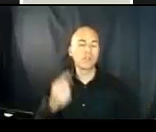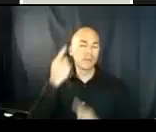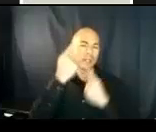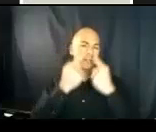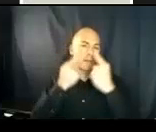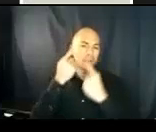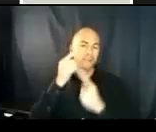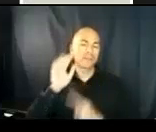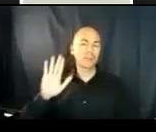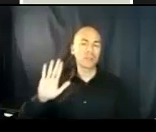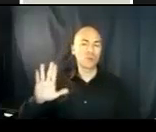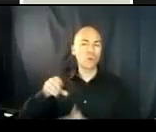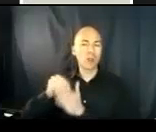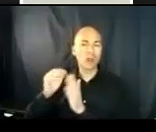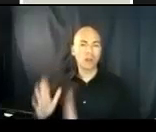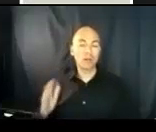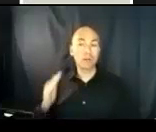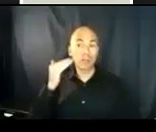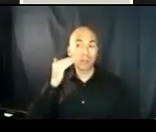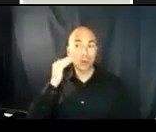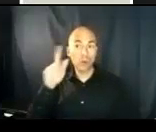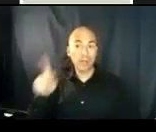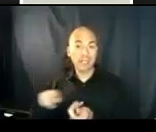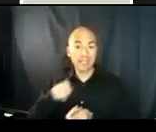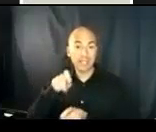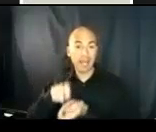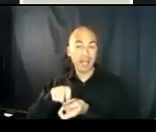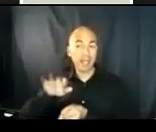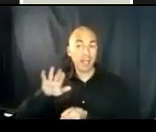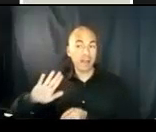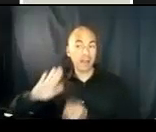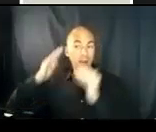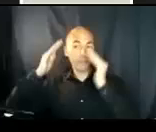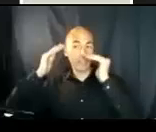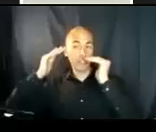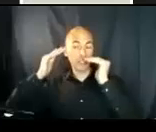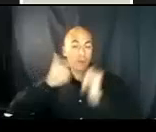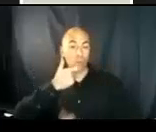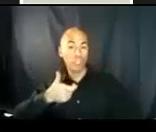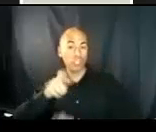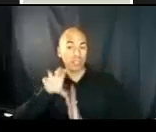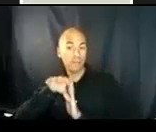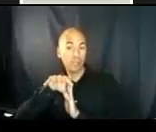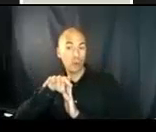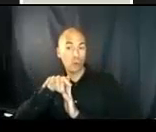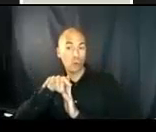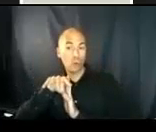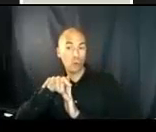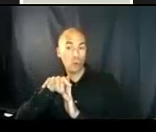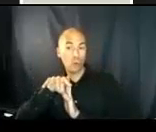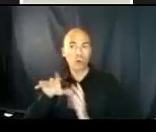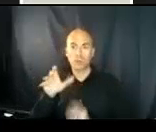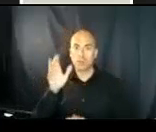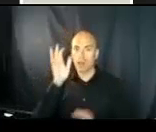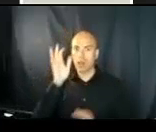is your learner going to know exactly what the expectation is for this video, or even how to get started, or what this lesson